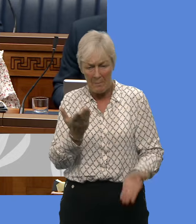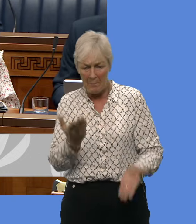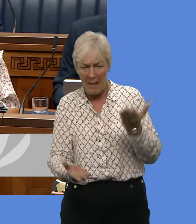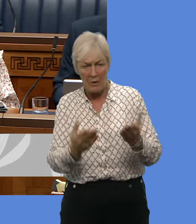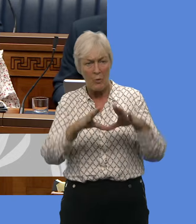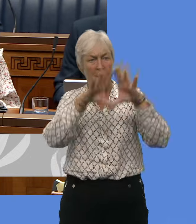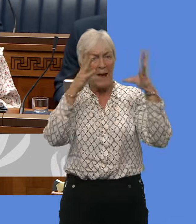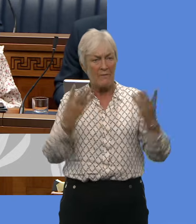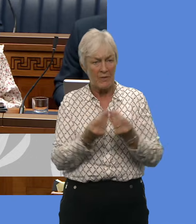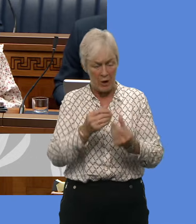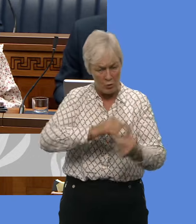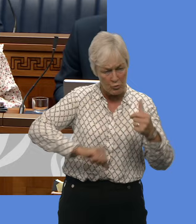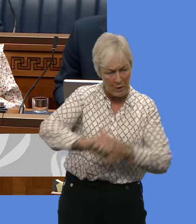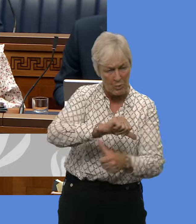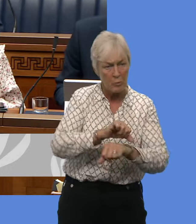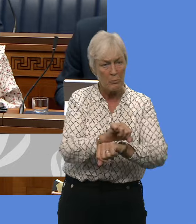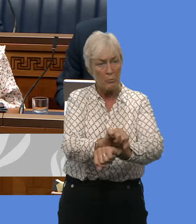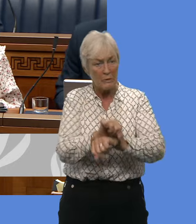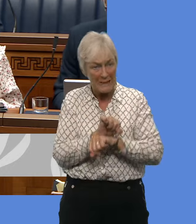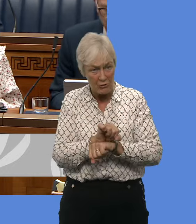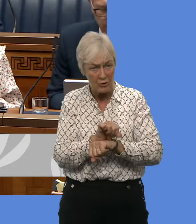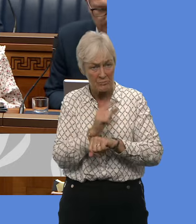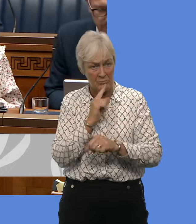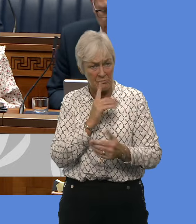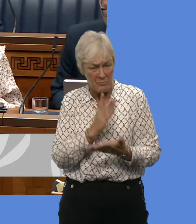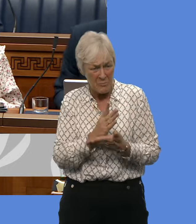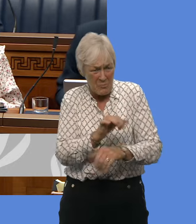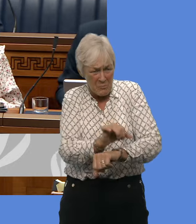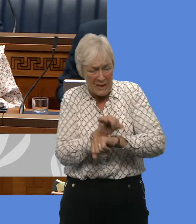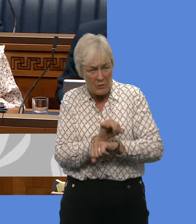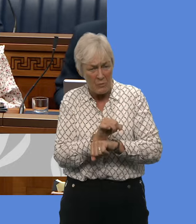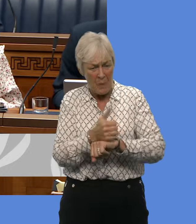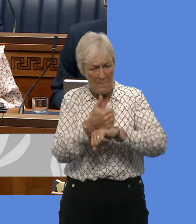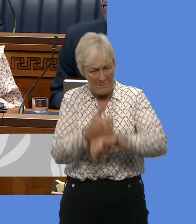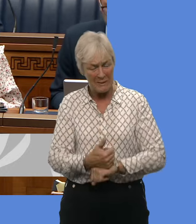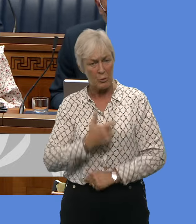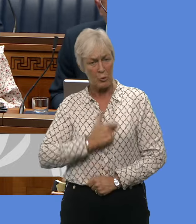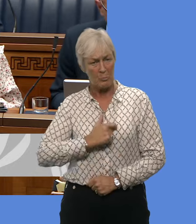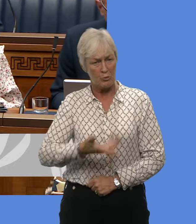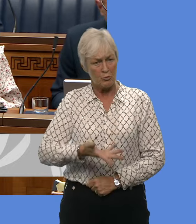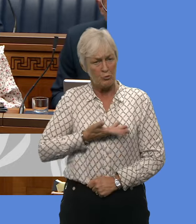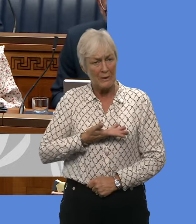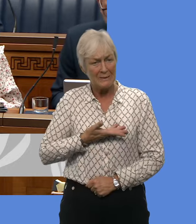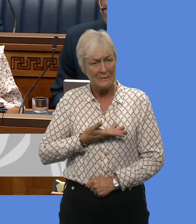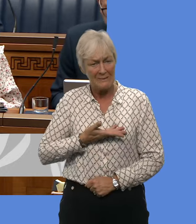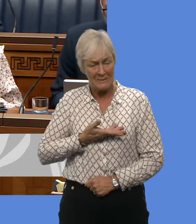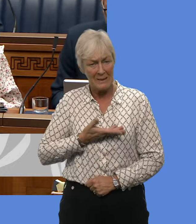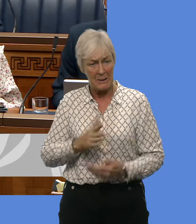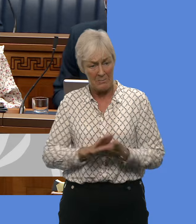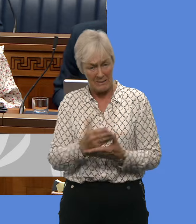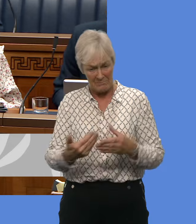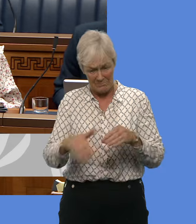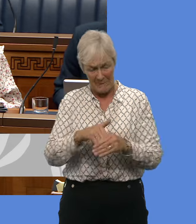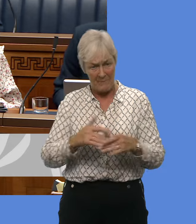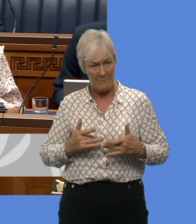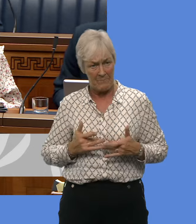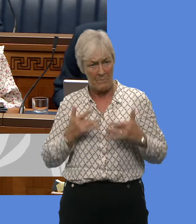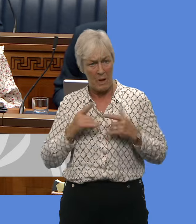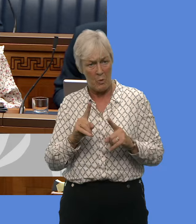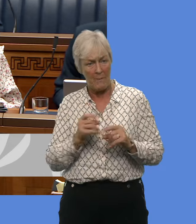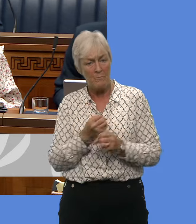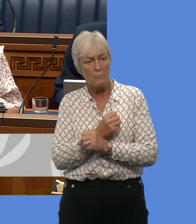this, particularly around the protection, absolutely core protection of the basic human right and civil liberties in relation to freedom of